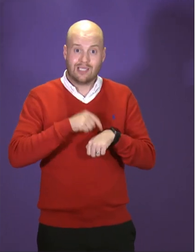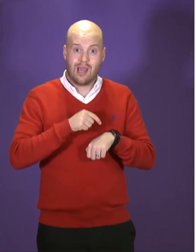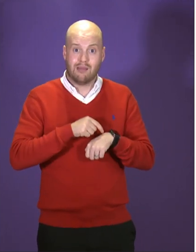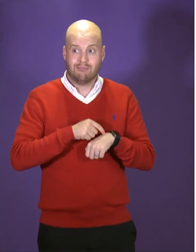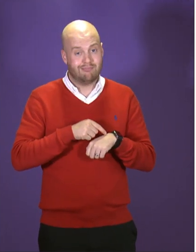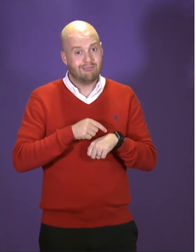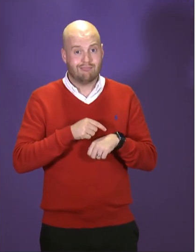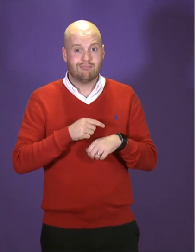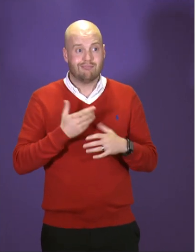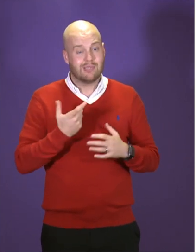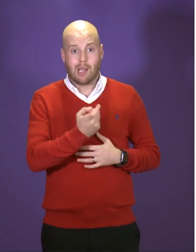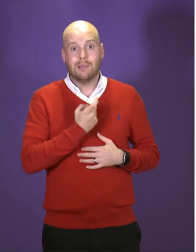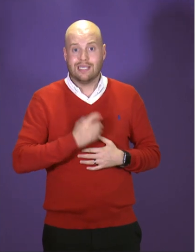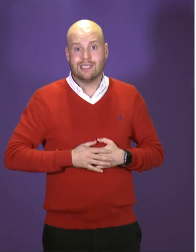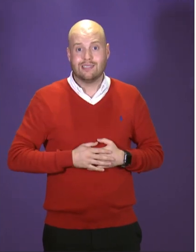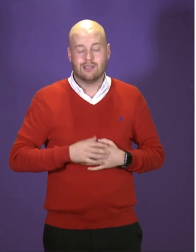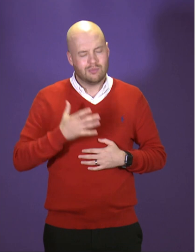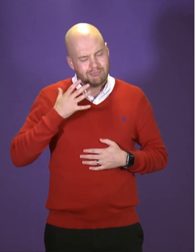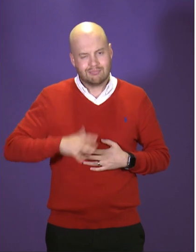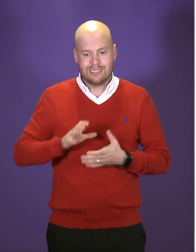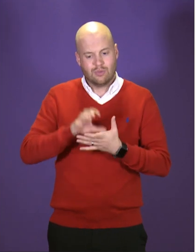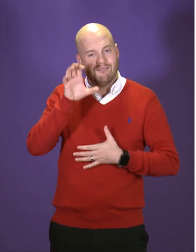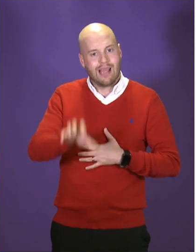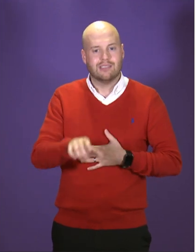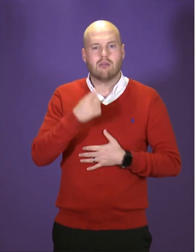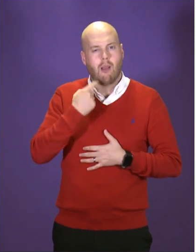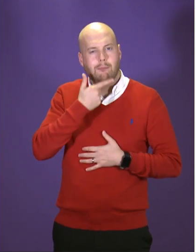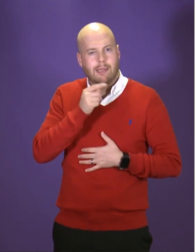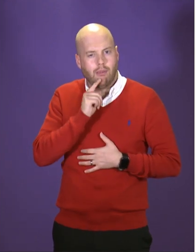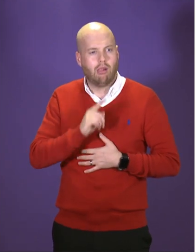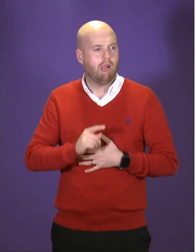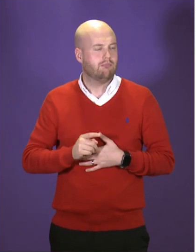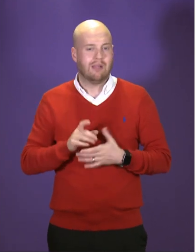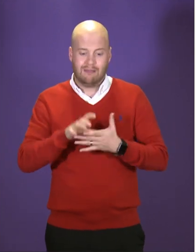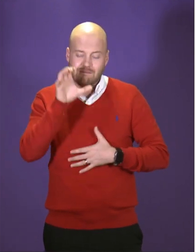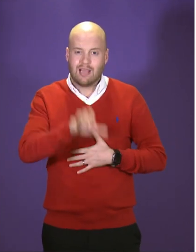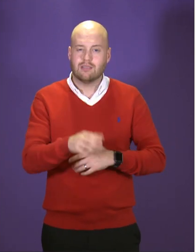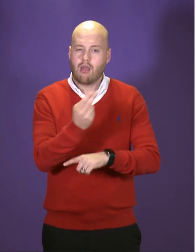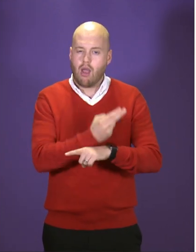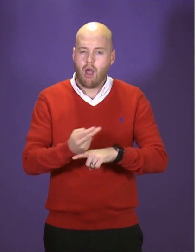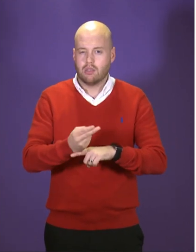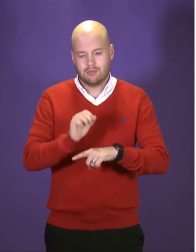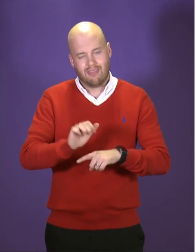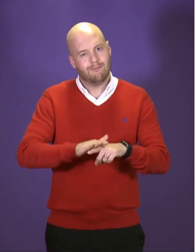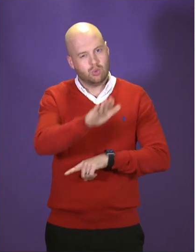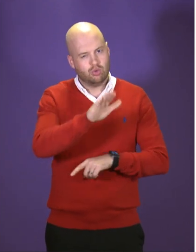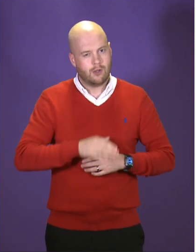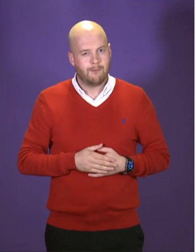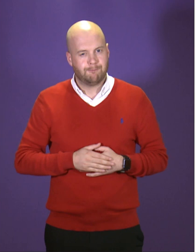people. Invest in the arts. Invest in the future of communities. Thank